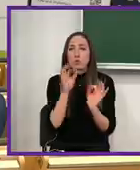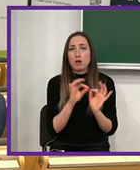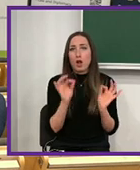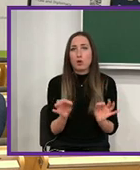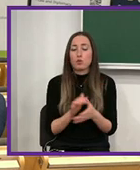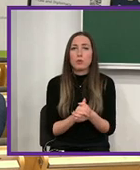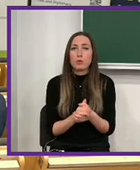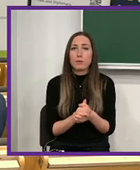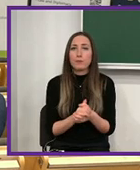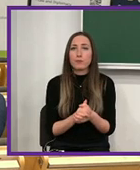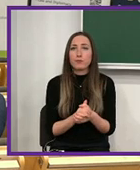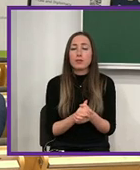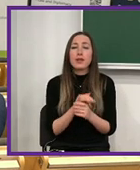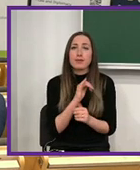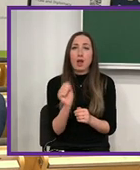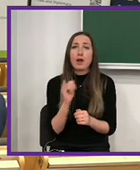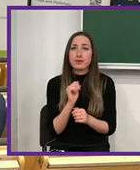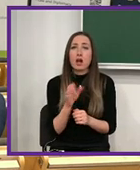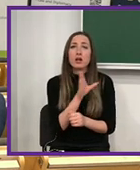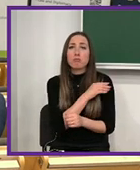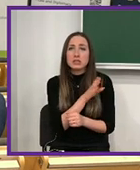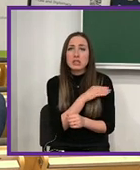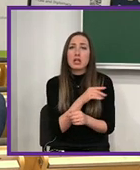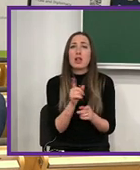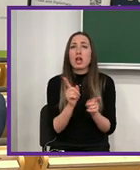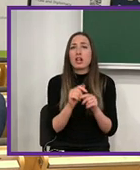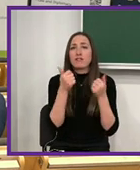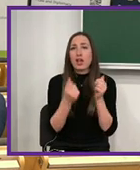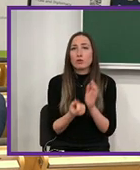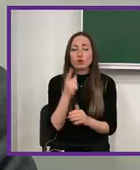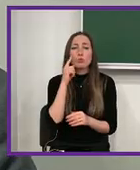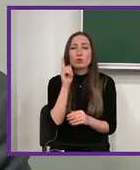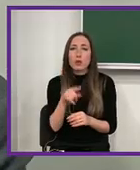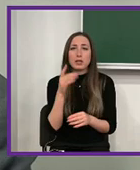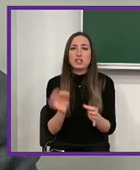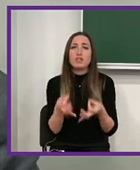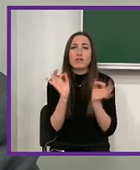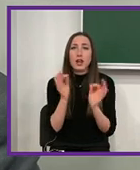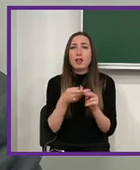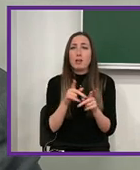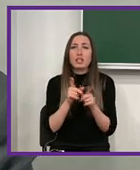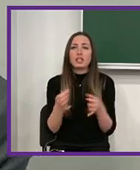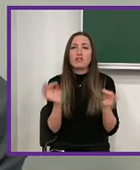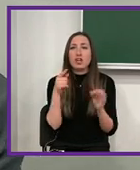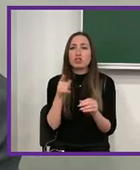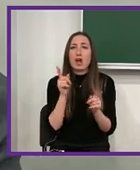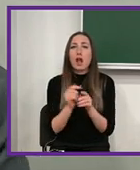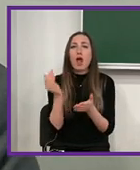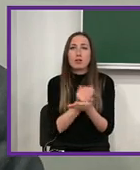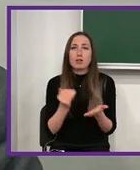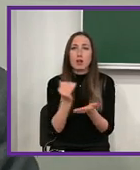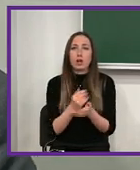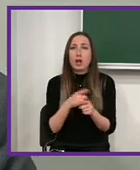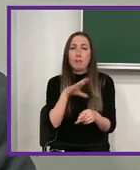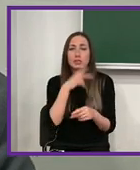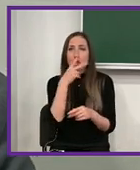training and capacity building is really important. And also just repeating the process. I think coming from a risk management background, sometimes companies